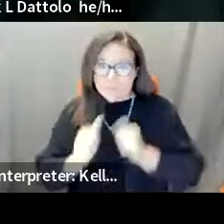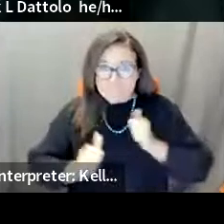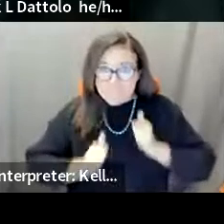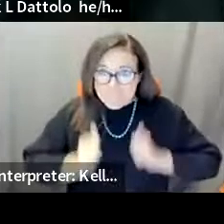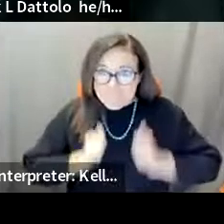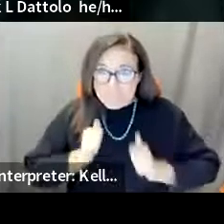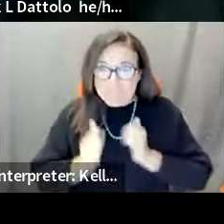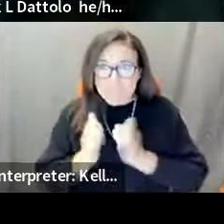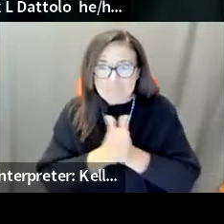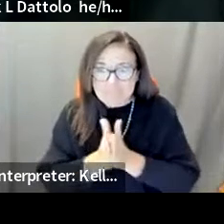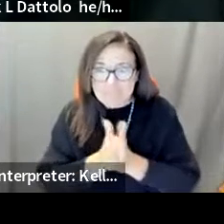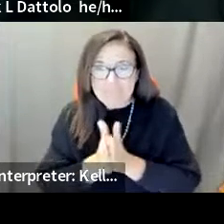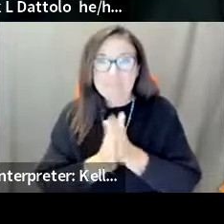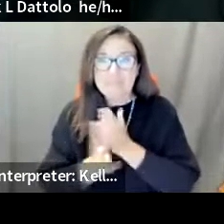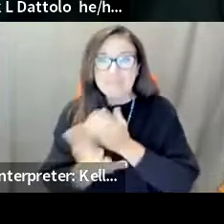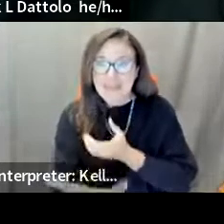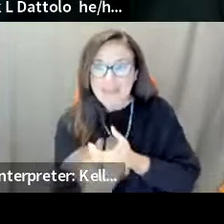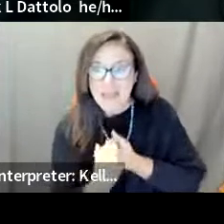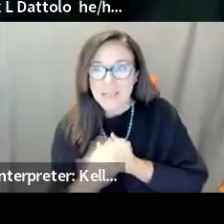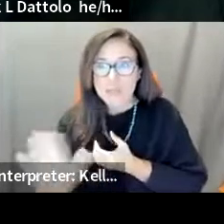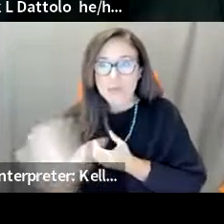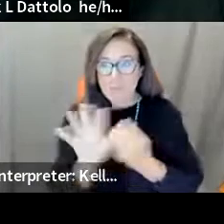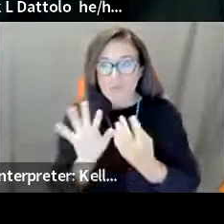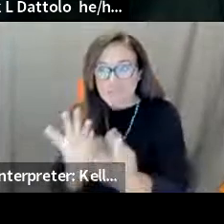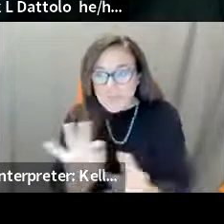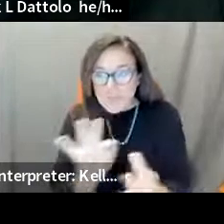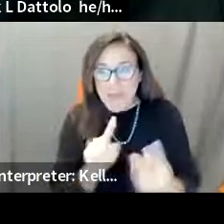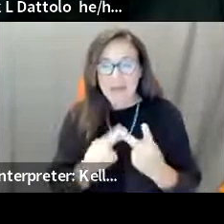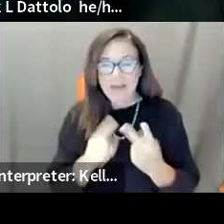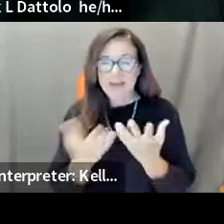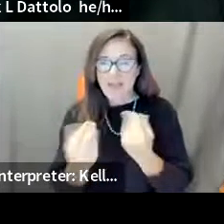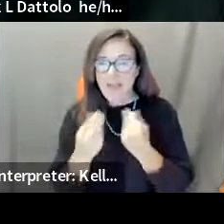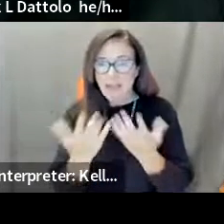engaging community and understanding that this is,